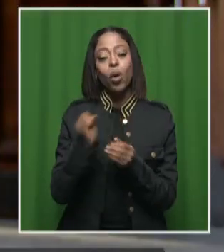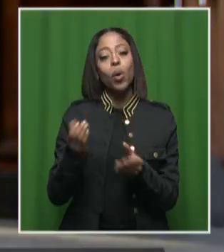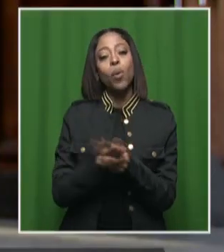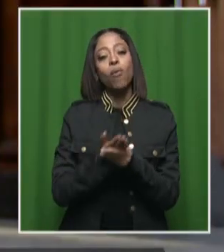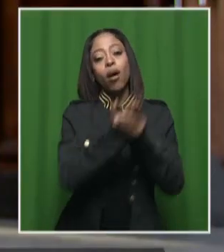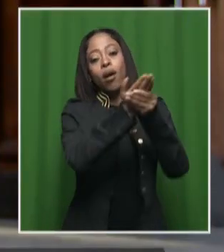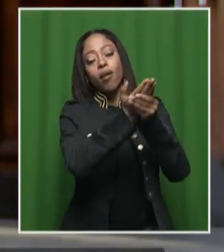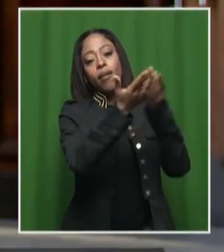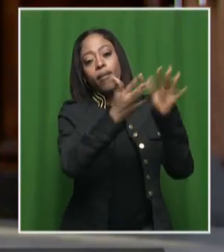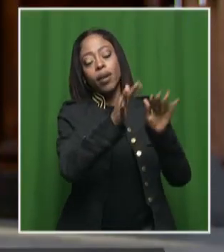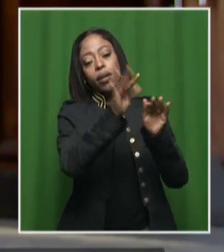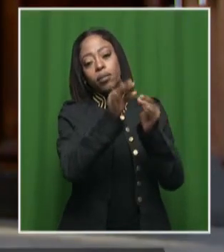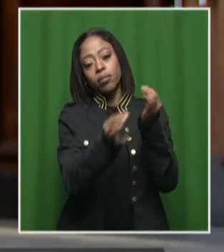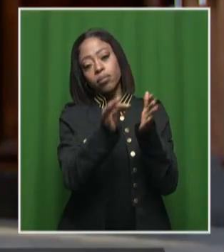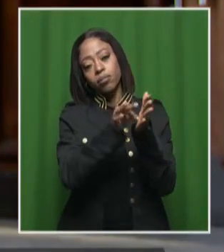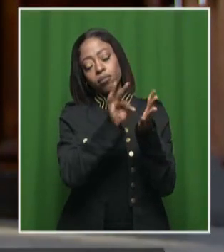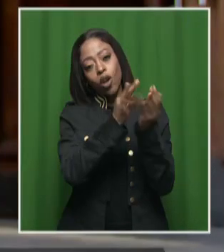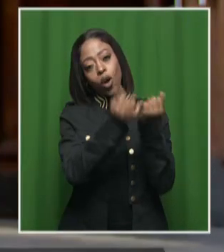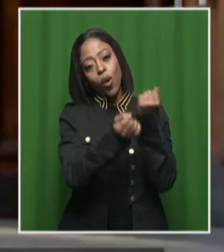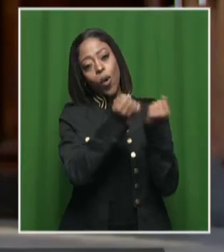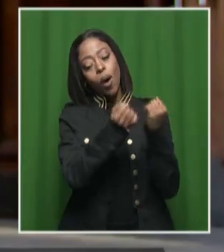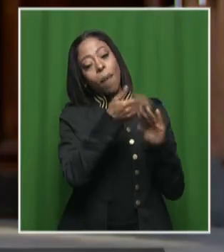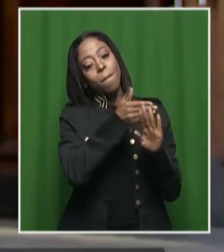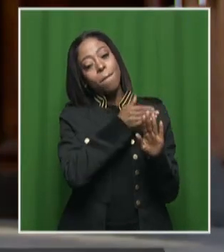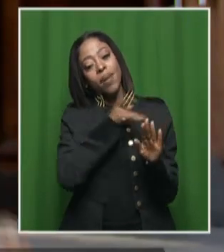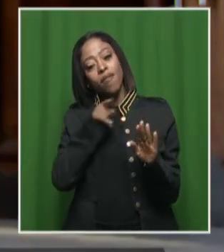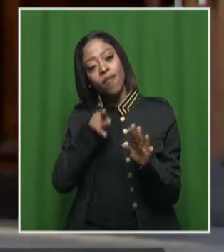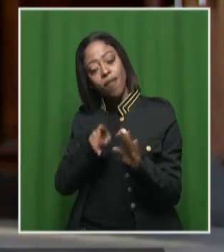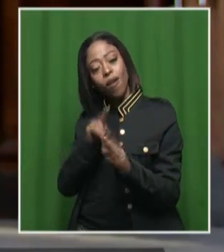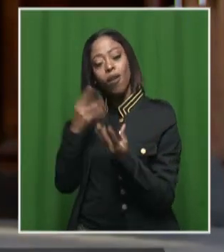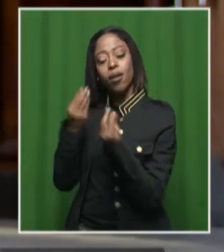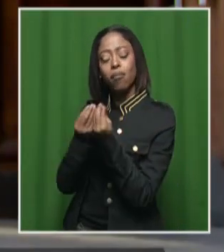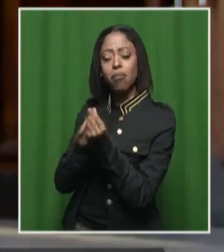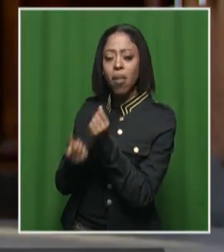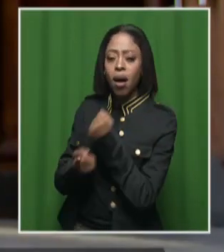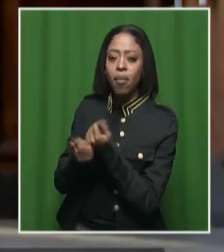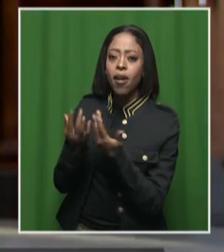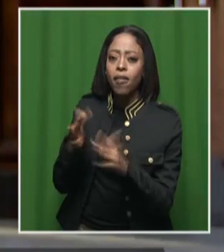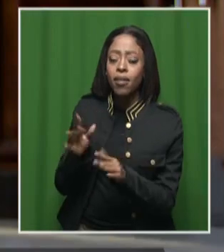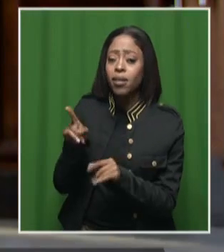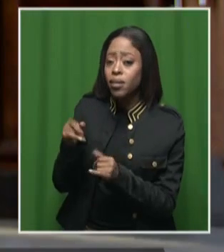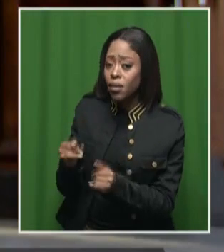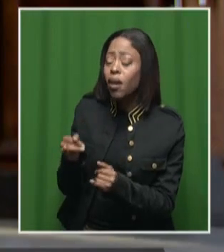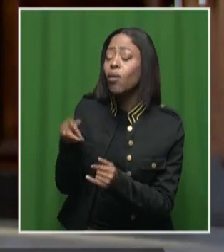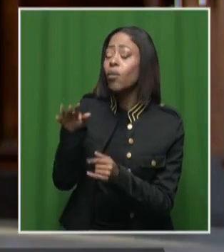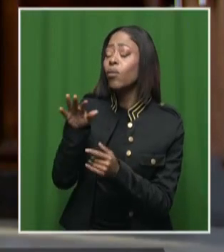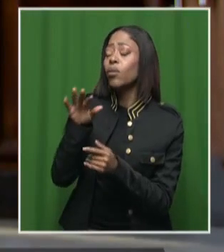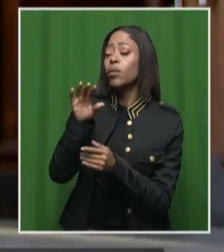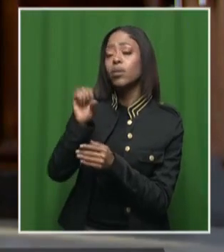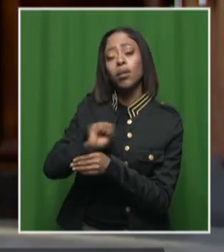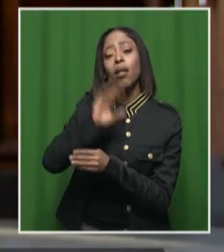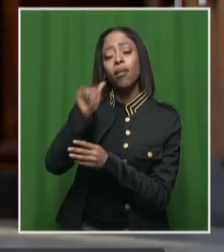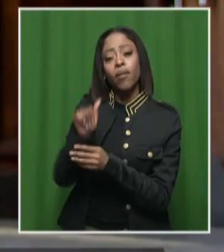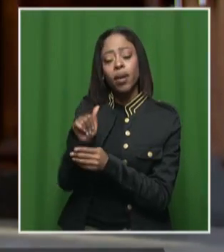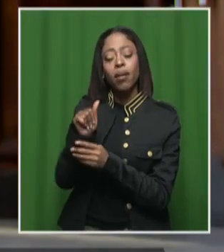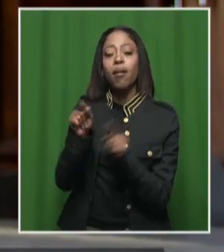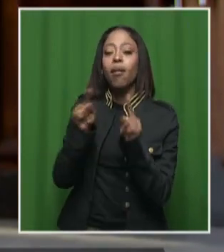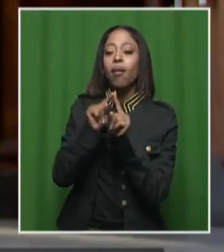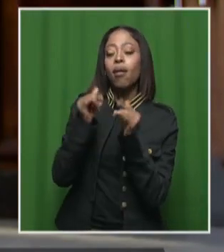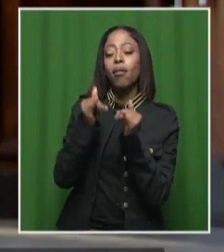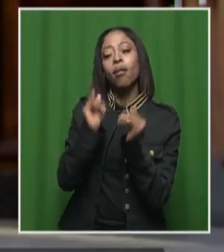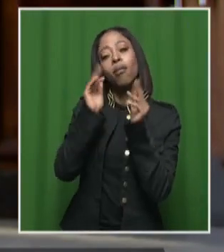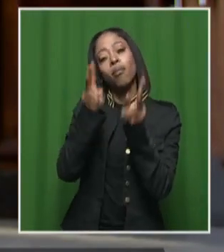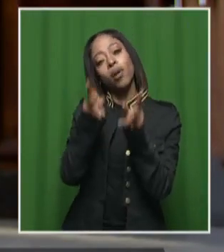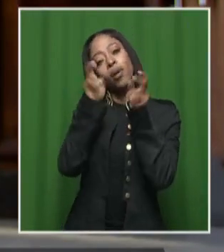in the Electoral Court prior to the events that we saw in the changing political landscape in South Africa. It seems,